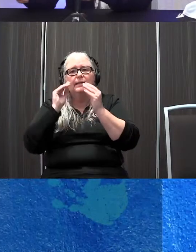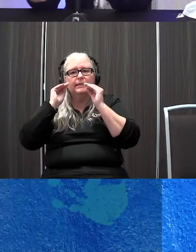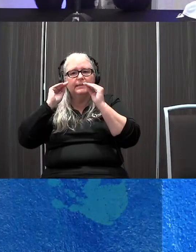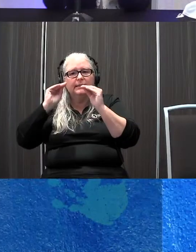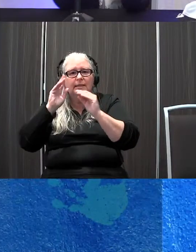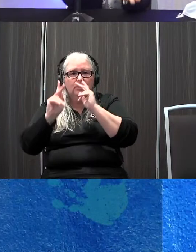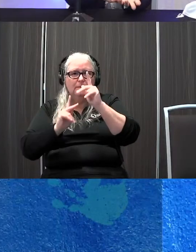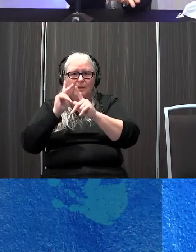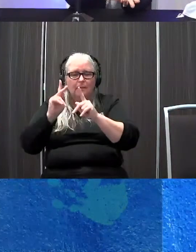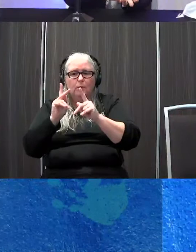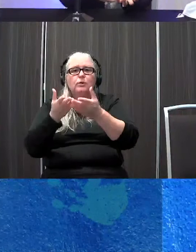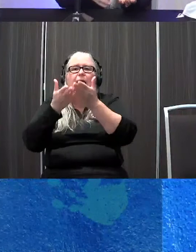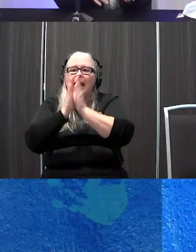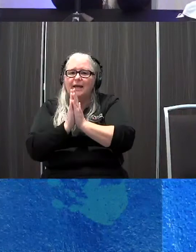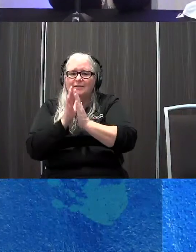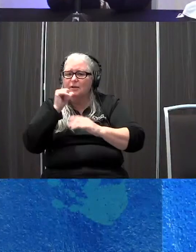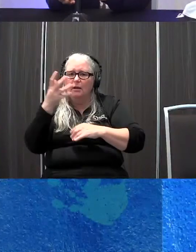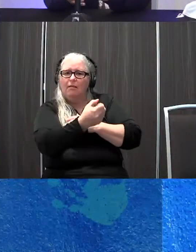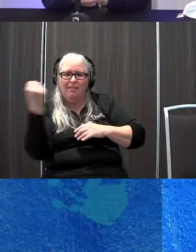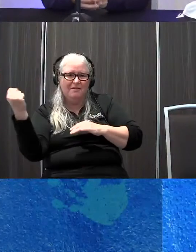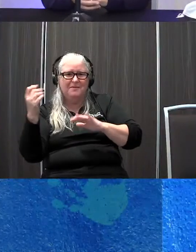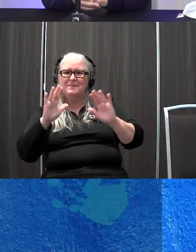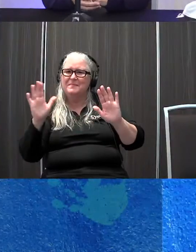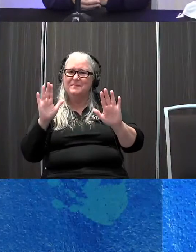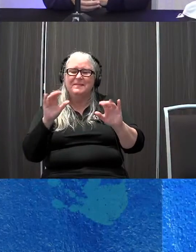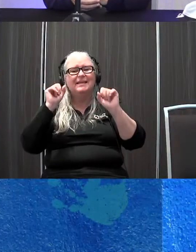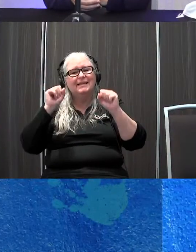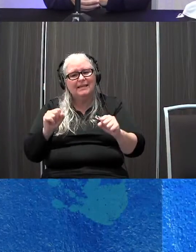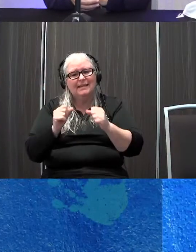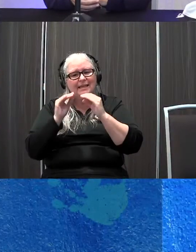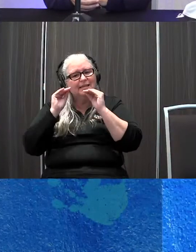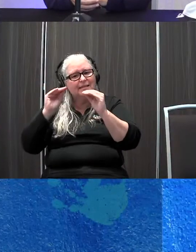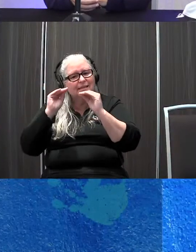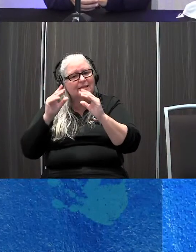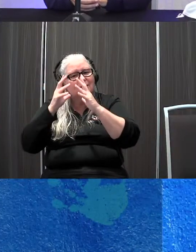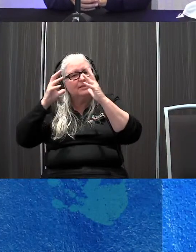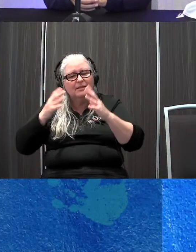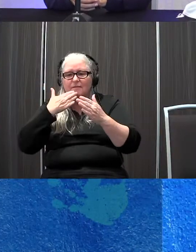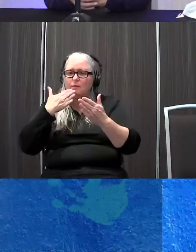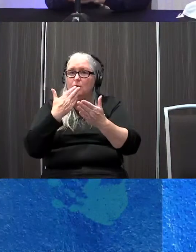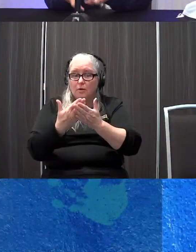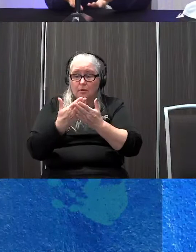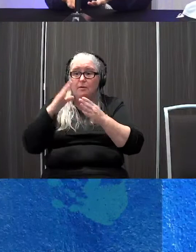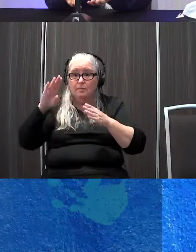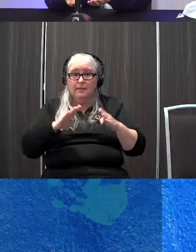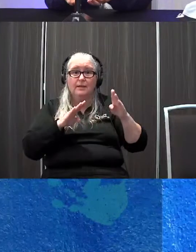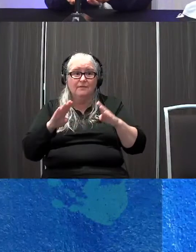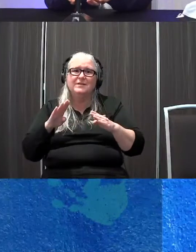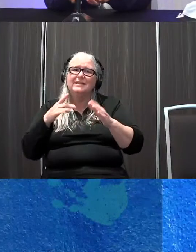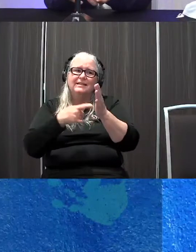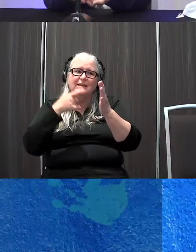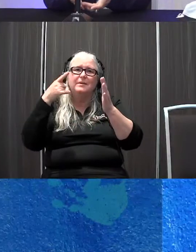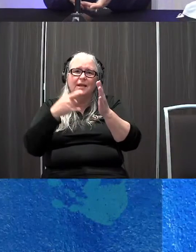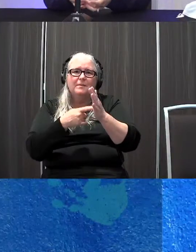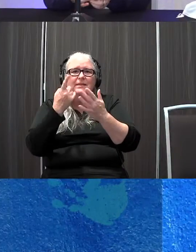for things instead of grabbing them from us. We can teach lots of good behaviors. And at some point in time, it is really important to teach